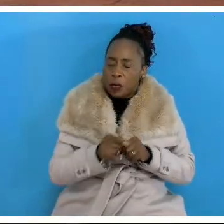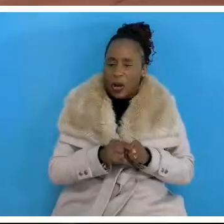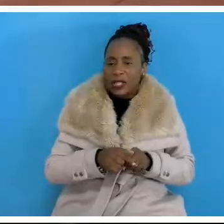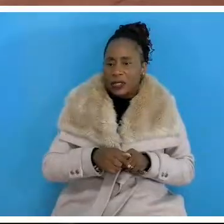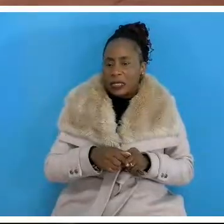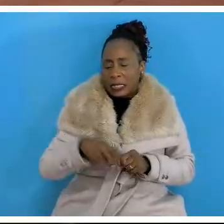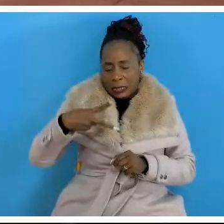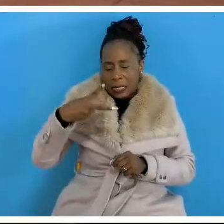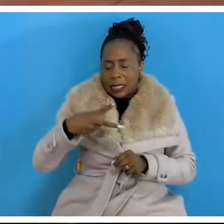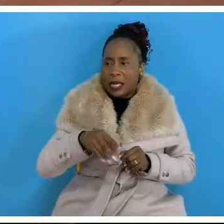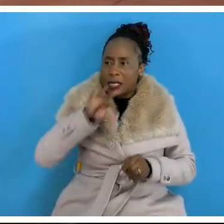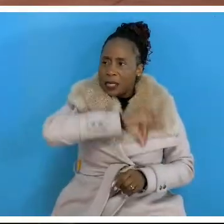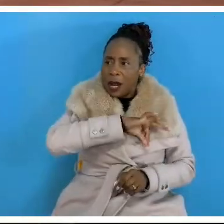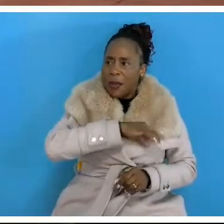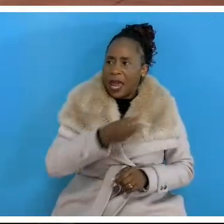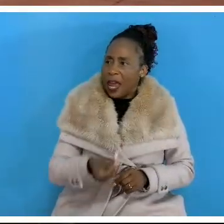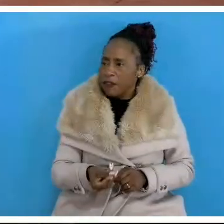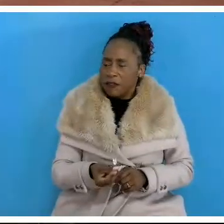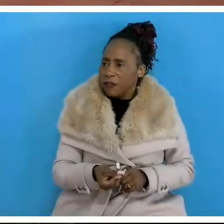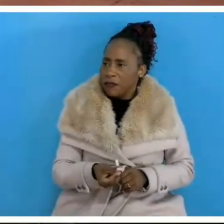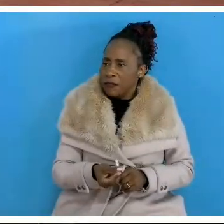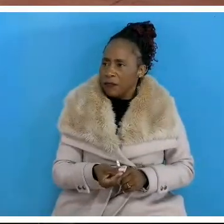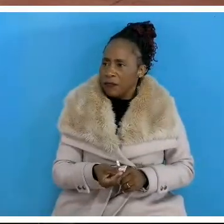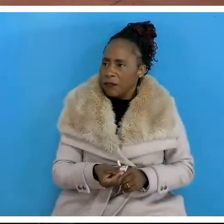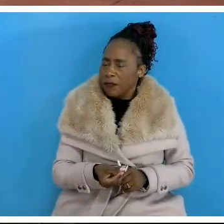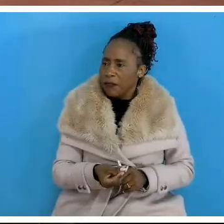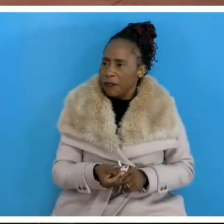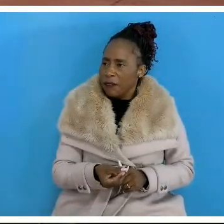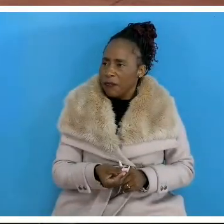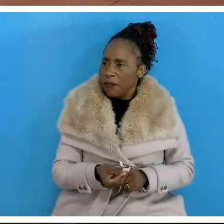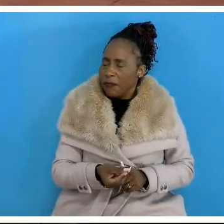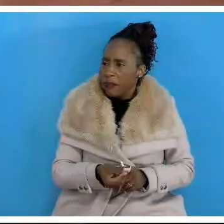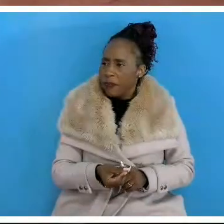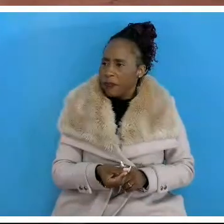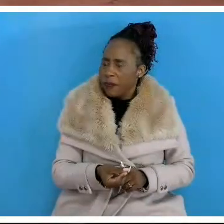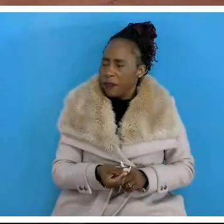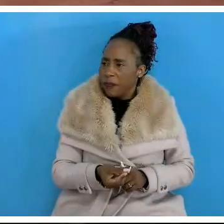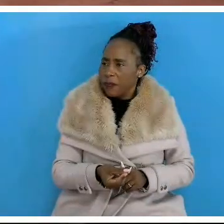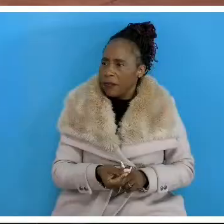income. He doesn't get farm. He was getting, the